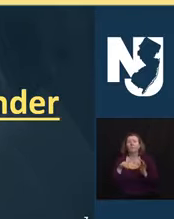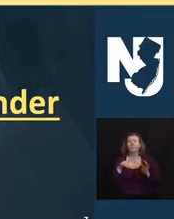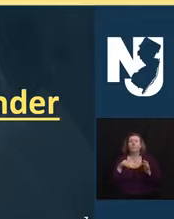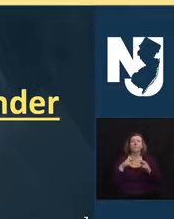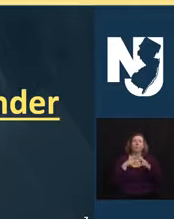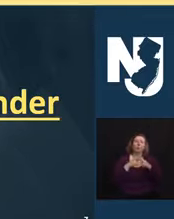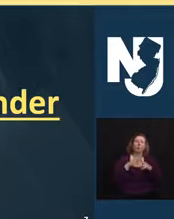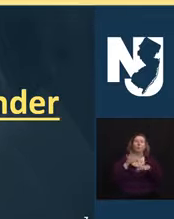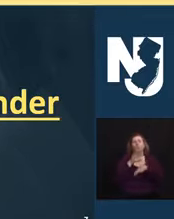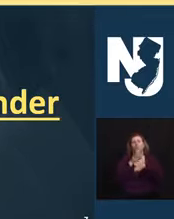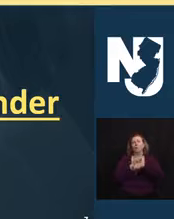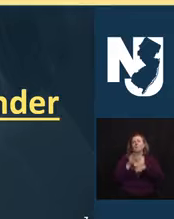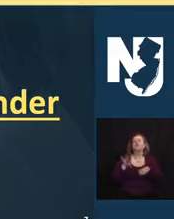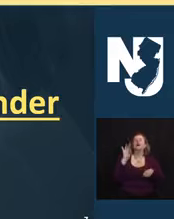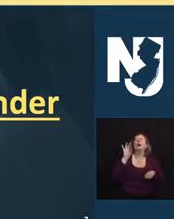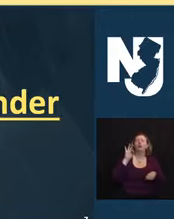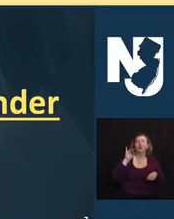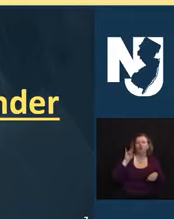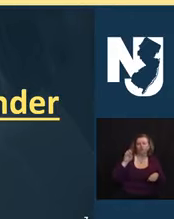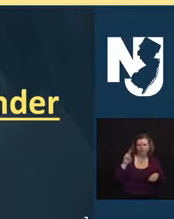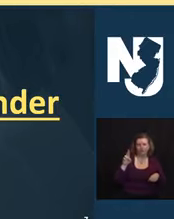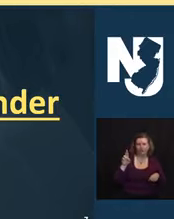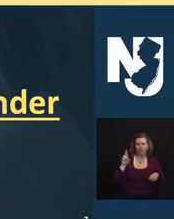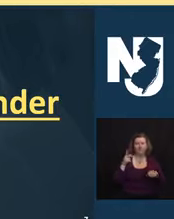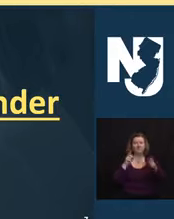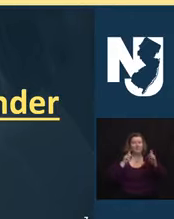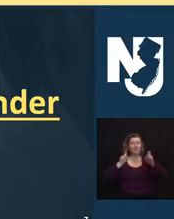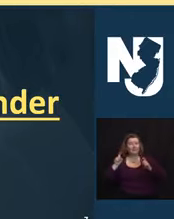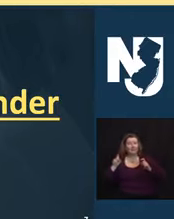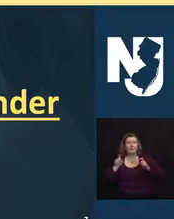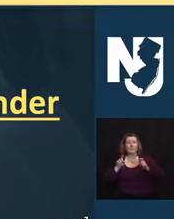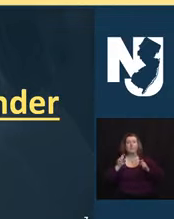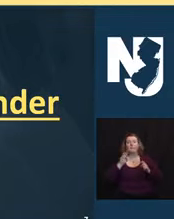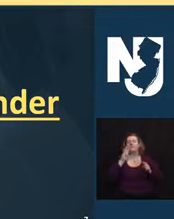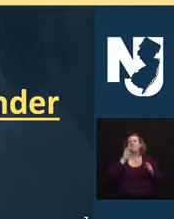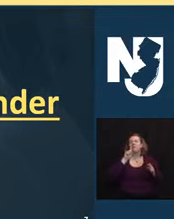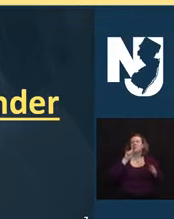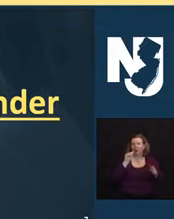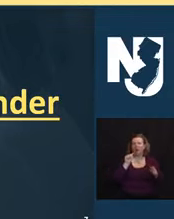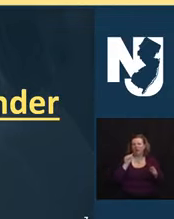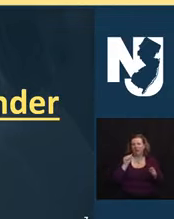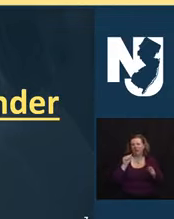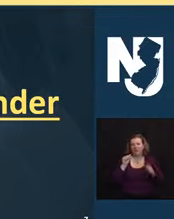finder can be found in its beta version at that website,